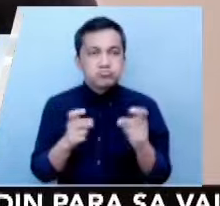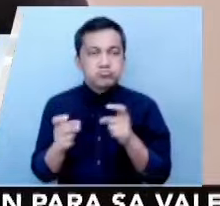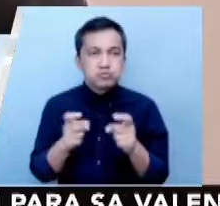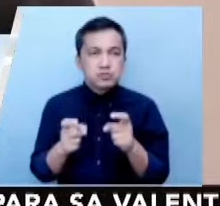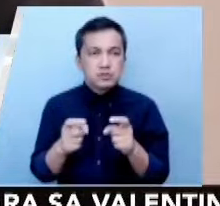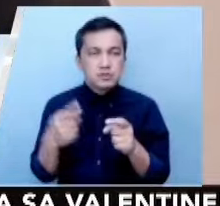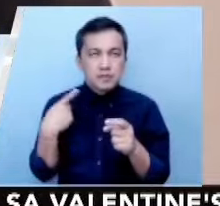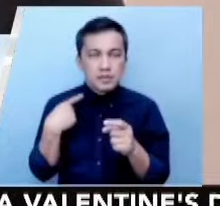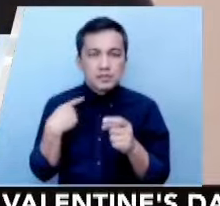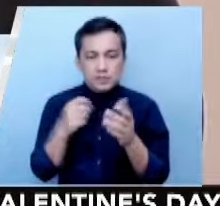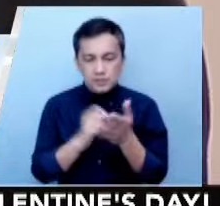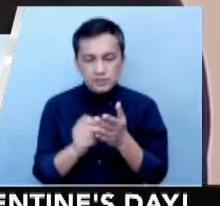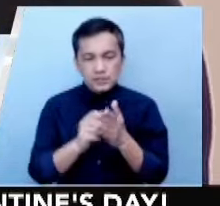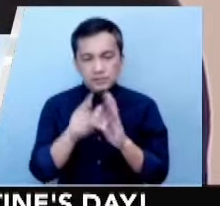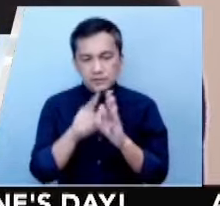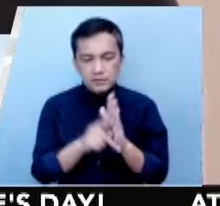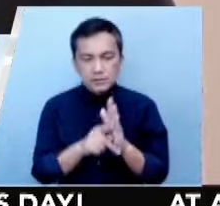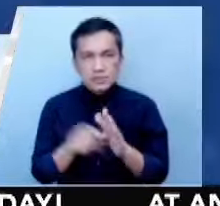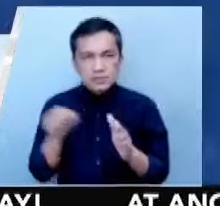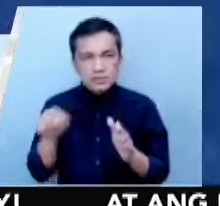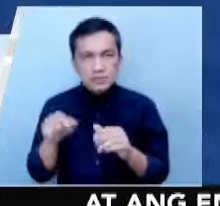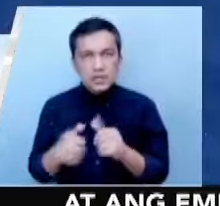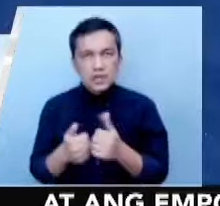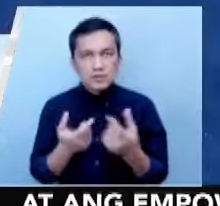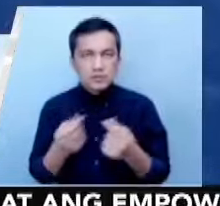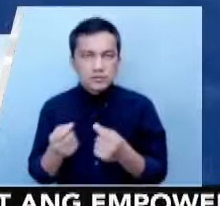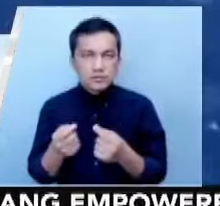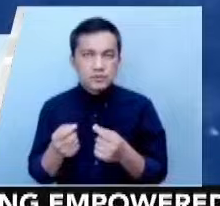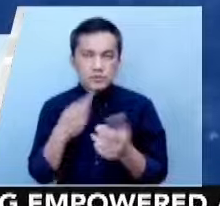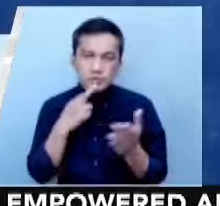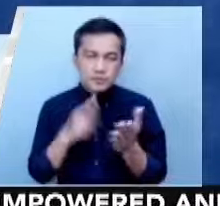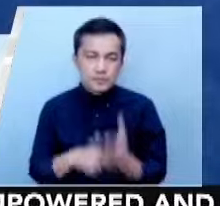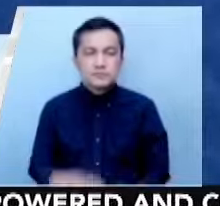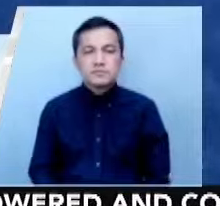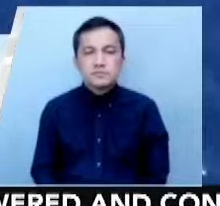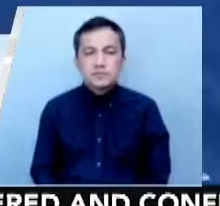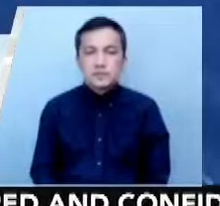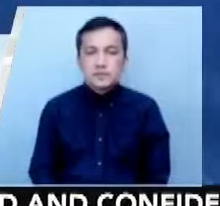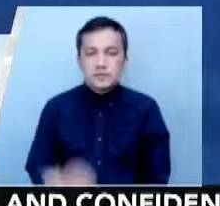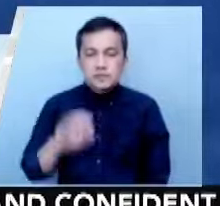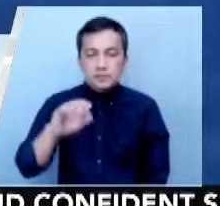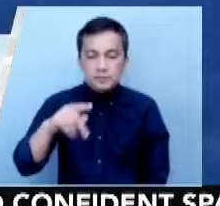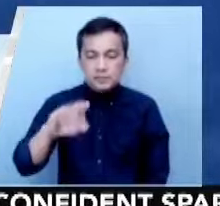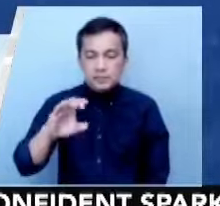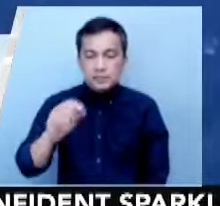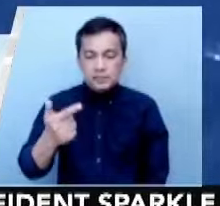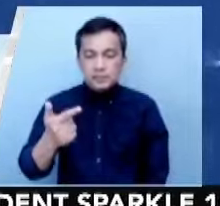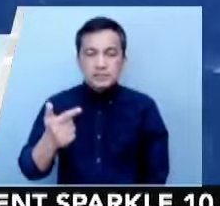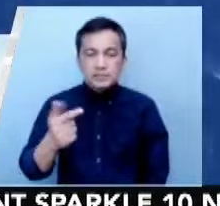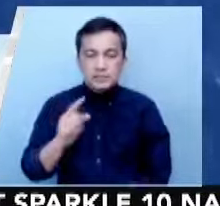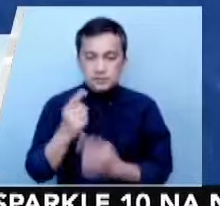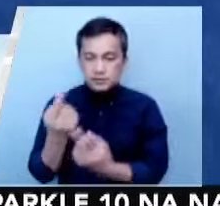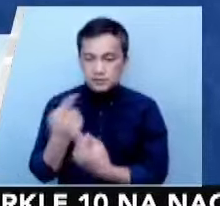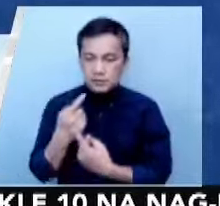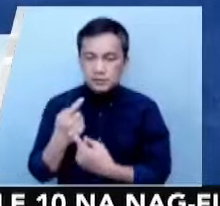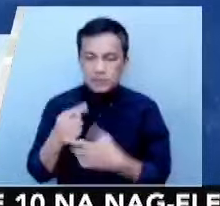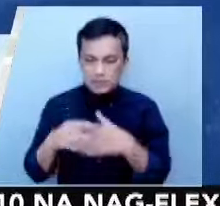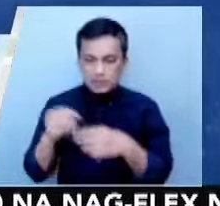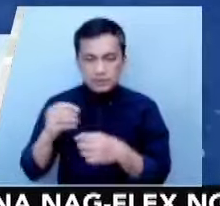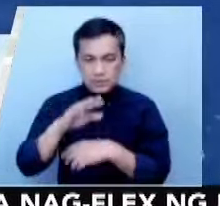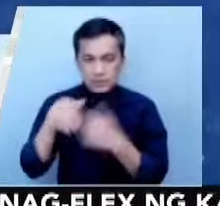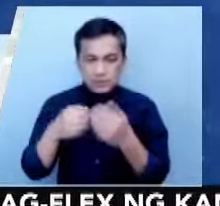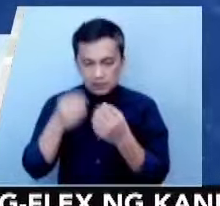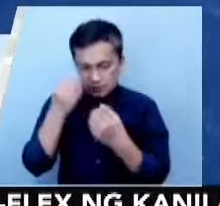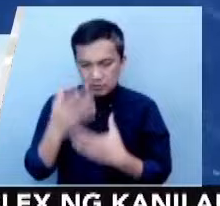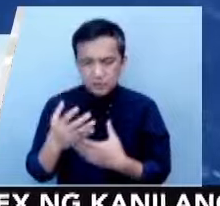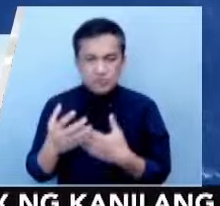that says this is how we're going to do embedded reporting. Sagot ng Coast Guard, nilalabas naman lahat ng impormasyon kahit walang kasamang